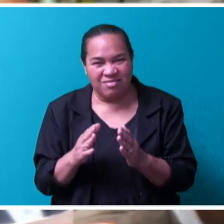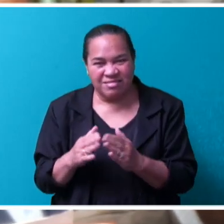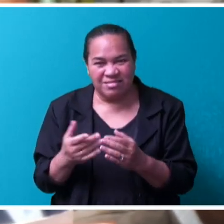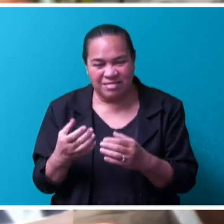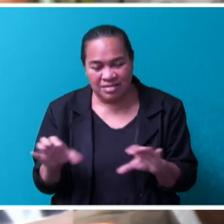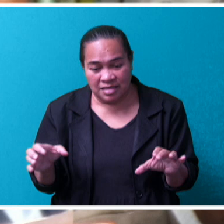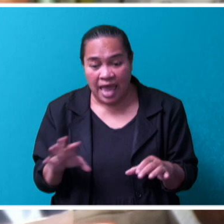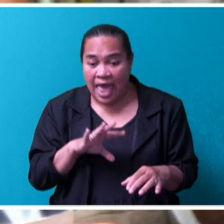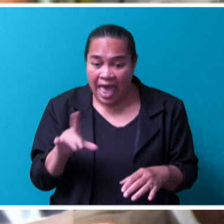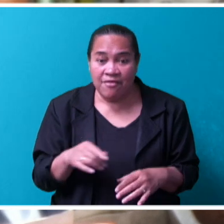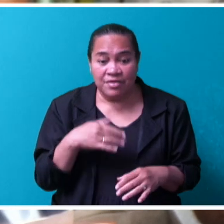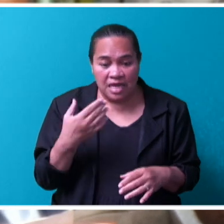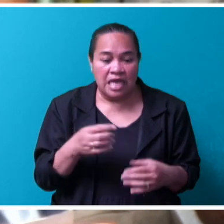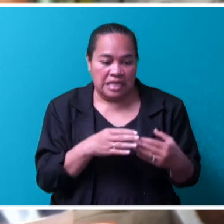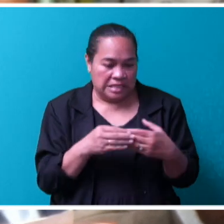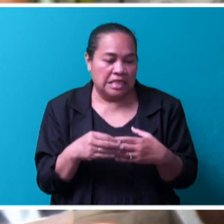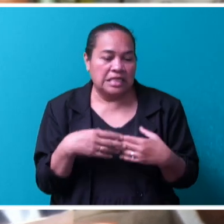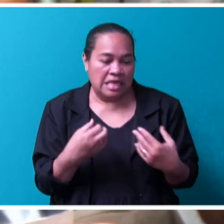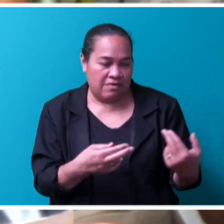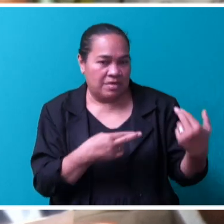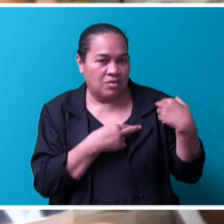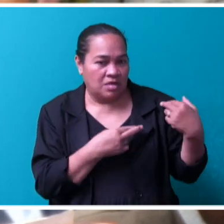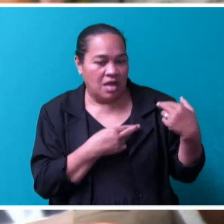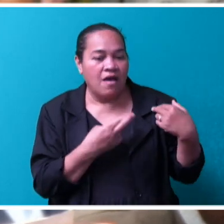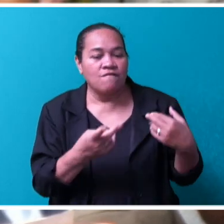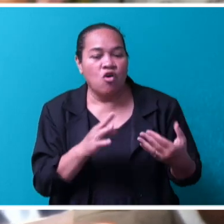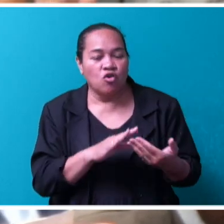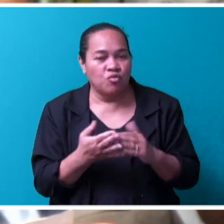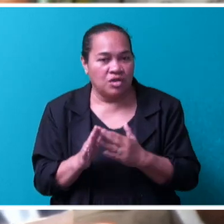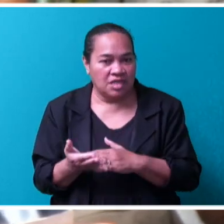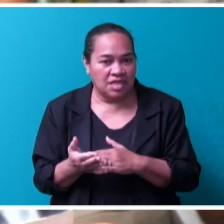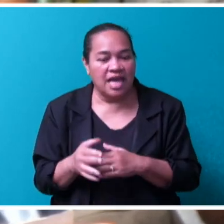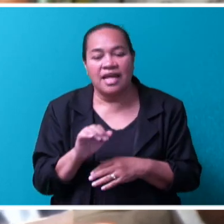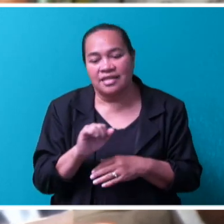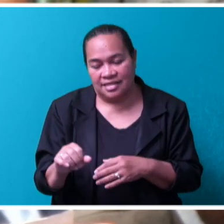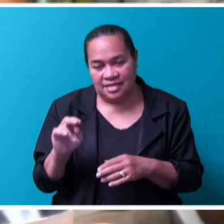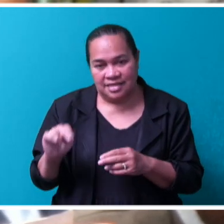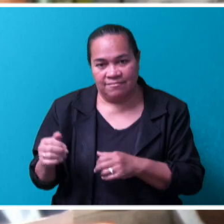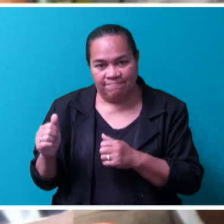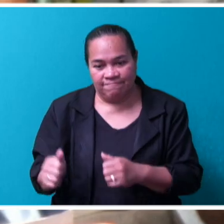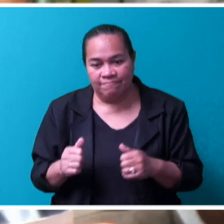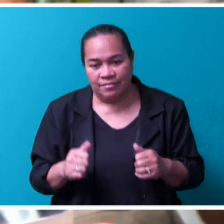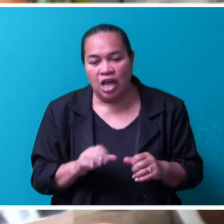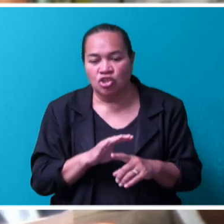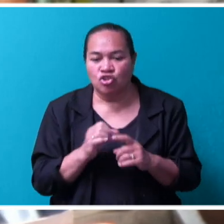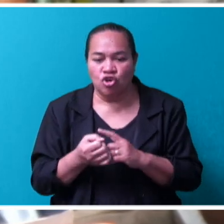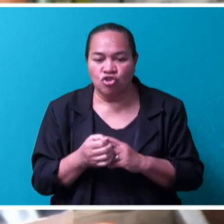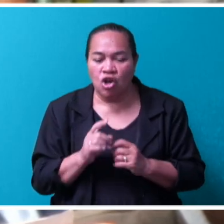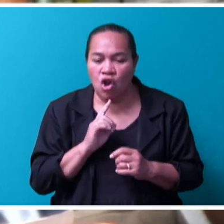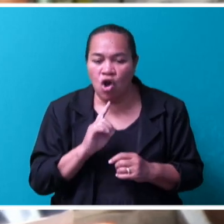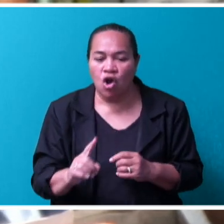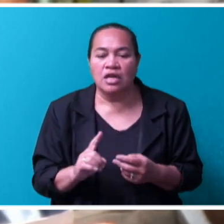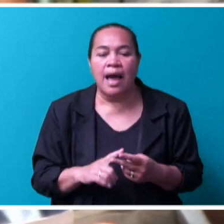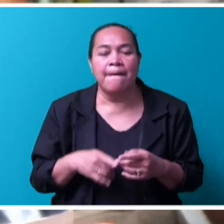leaders carry responsibilities for the community administration, social order, public health,